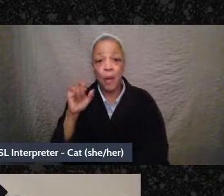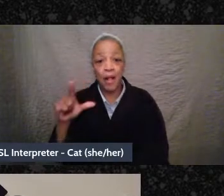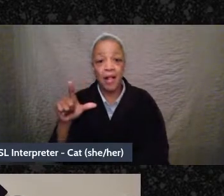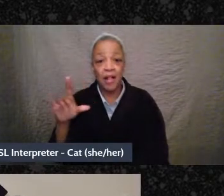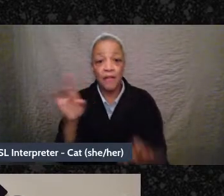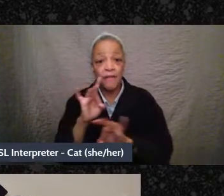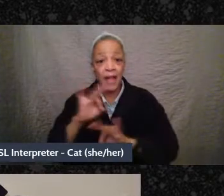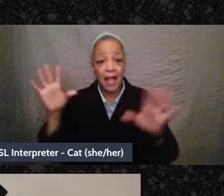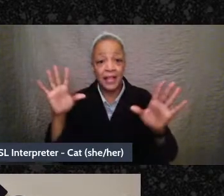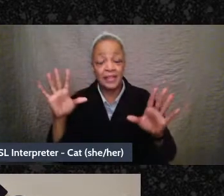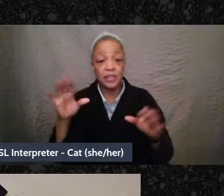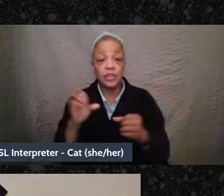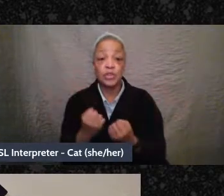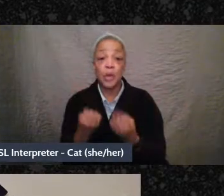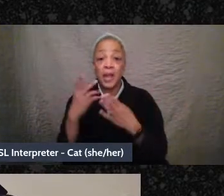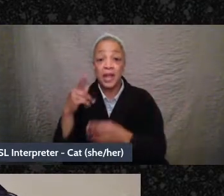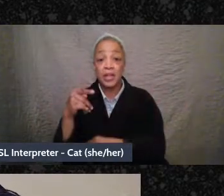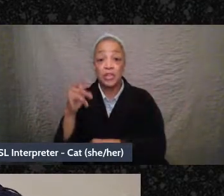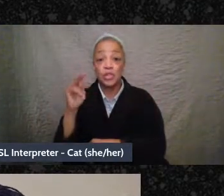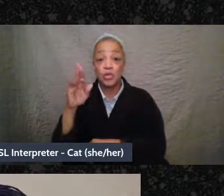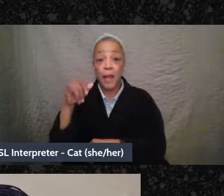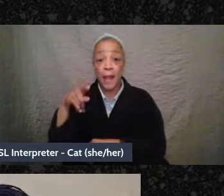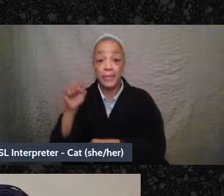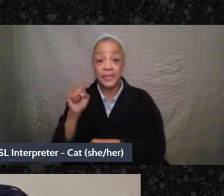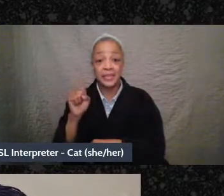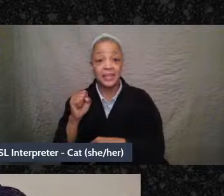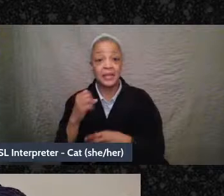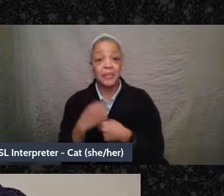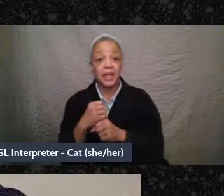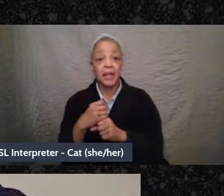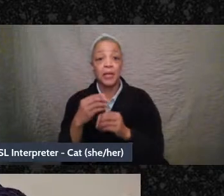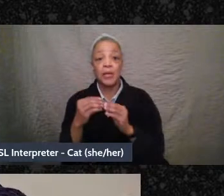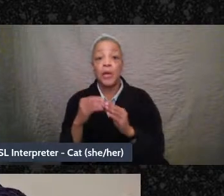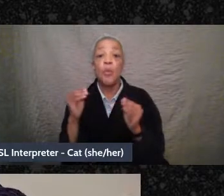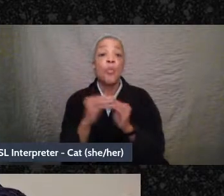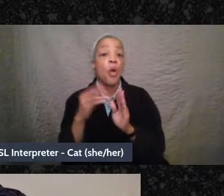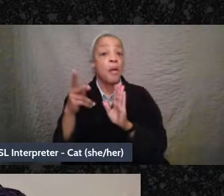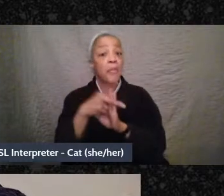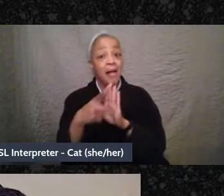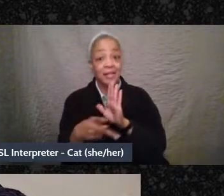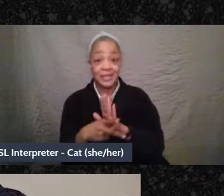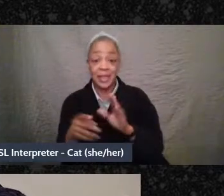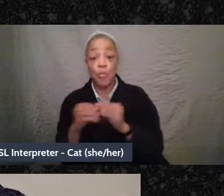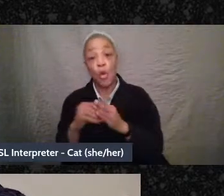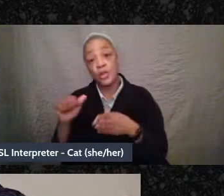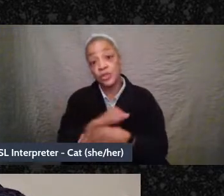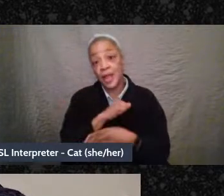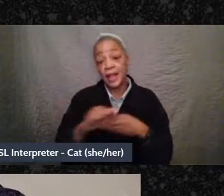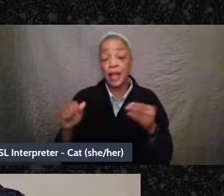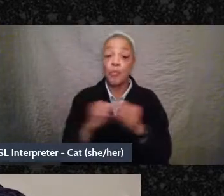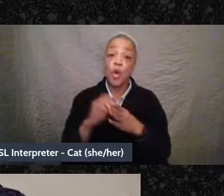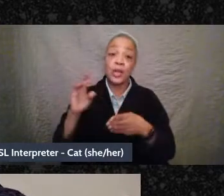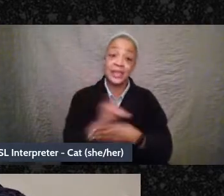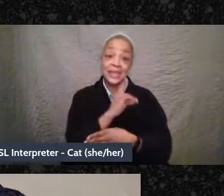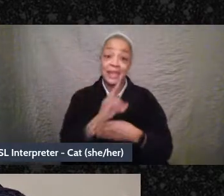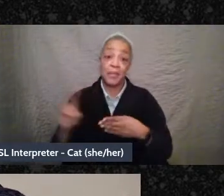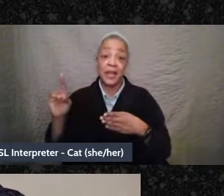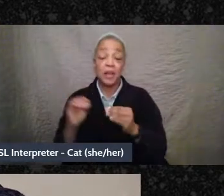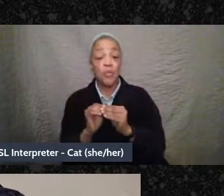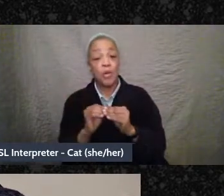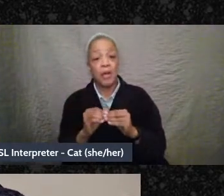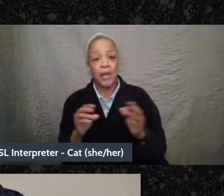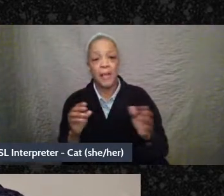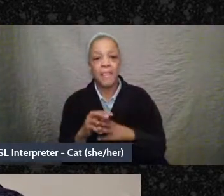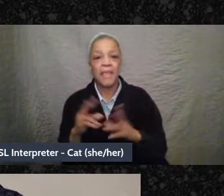into that actually legitimize police departments. More policies, more trainings, more discipline, more accountability that just legitimize, they pink